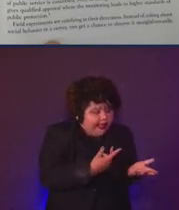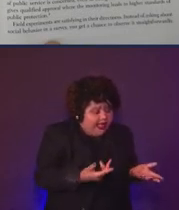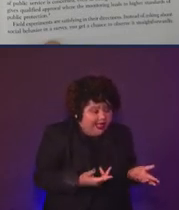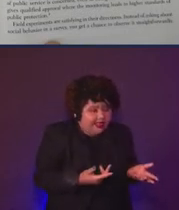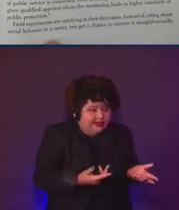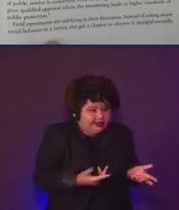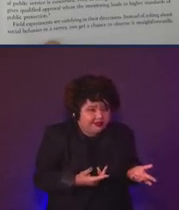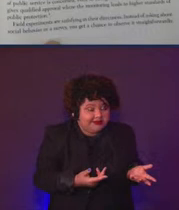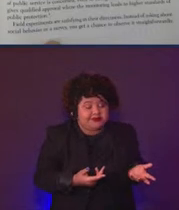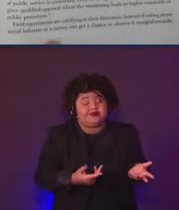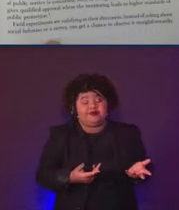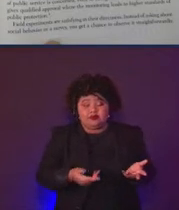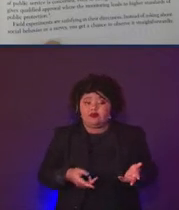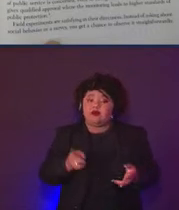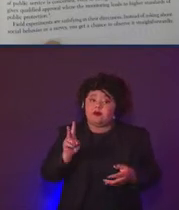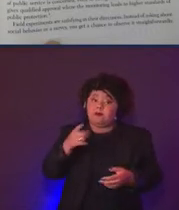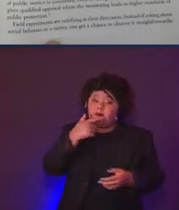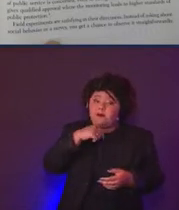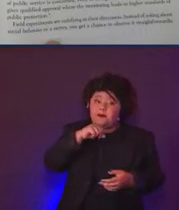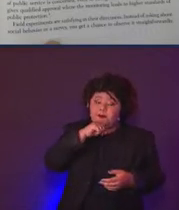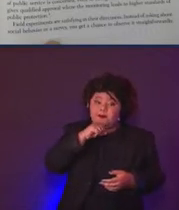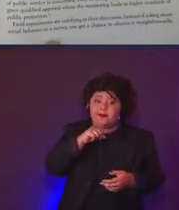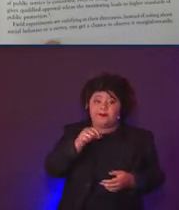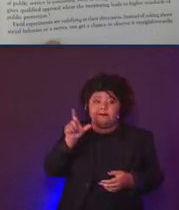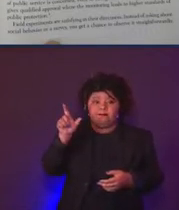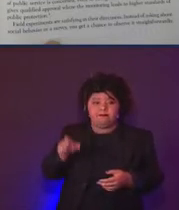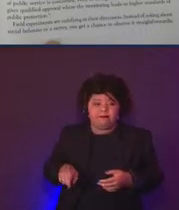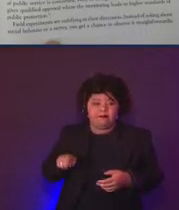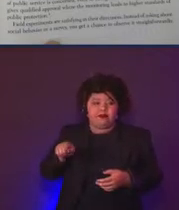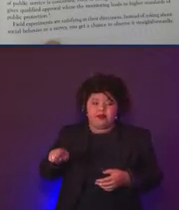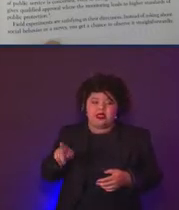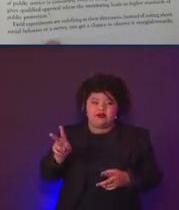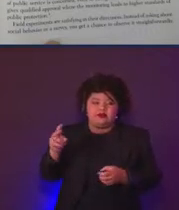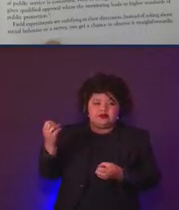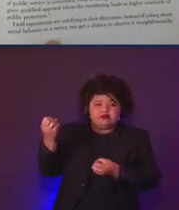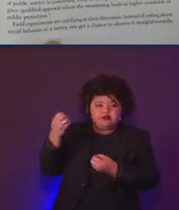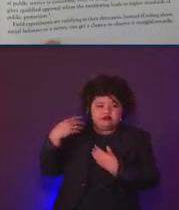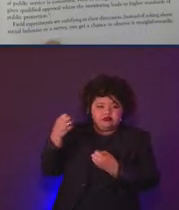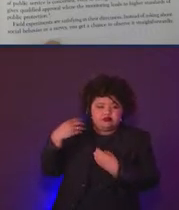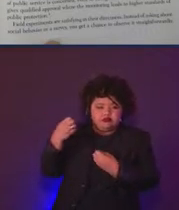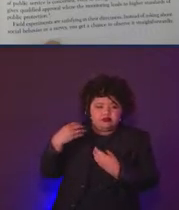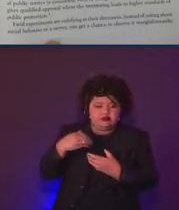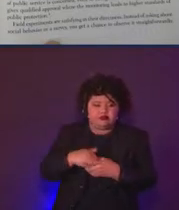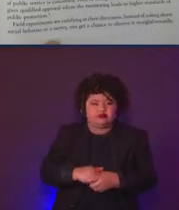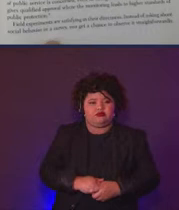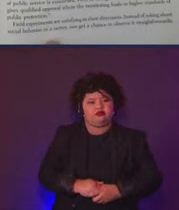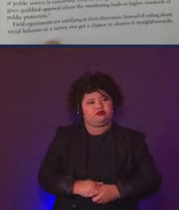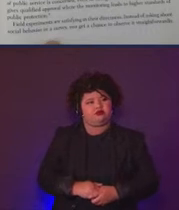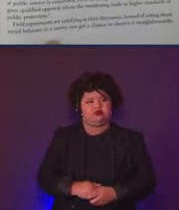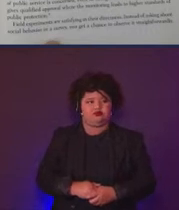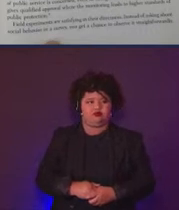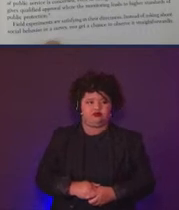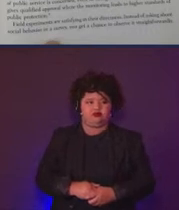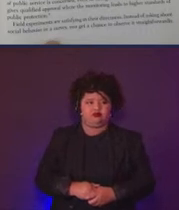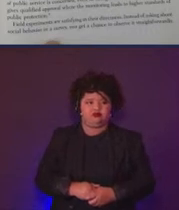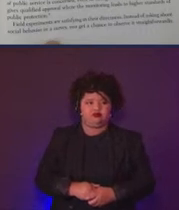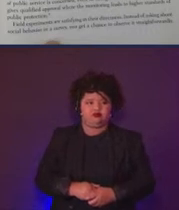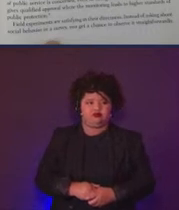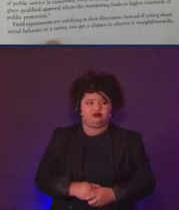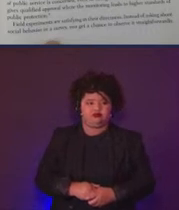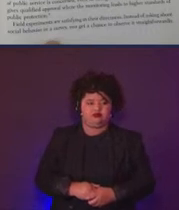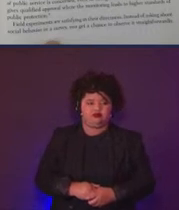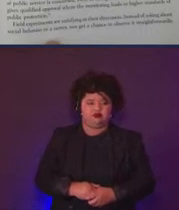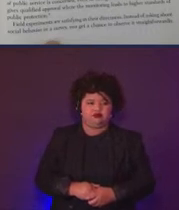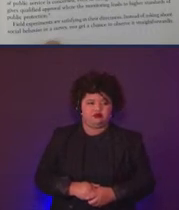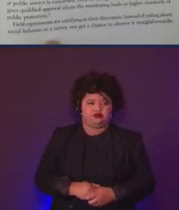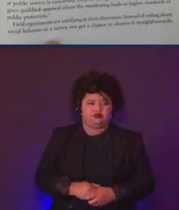So my dad was teaching his class at UNC Chapel Hill, and he realized that me being busted for the fake ID was going to